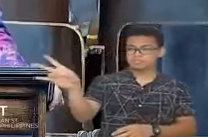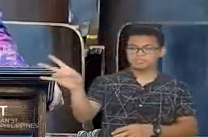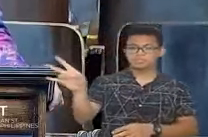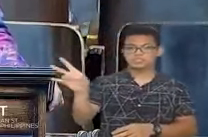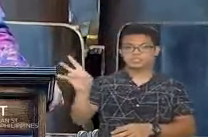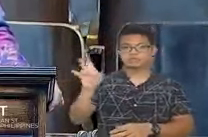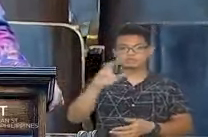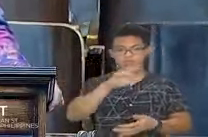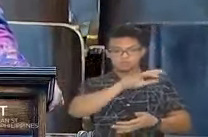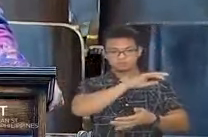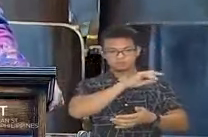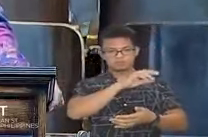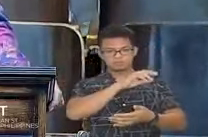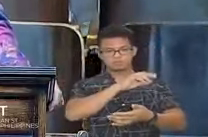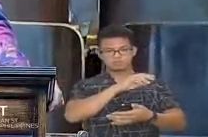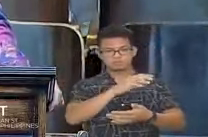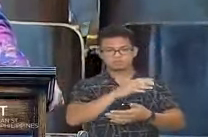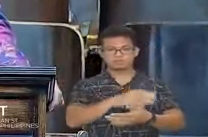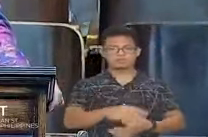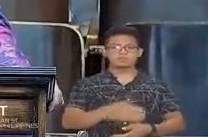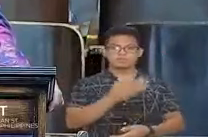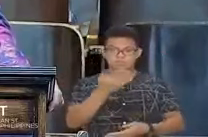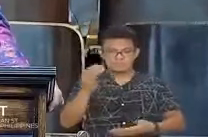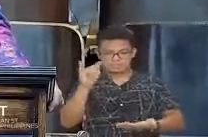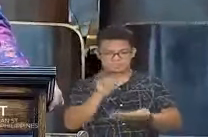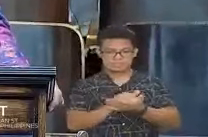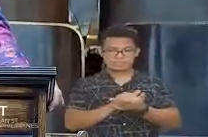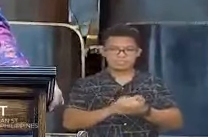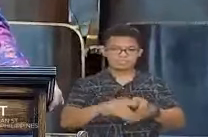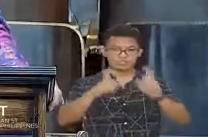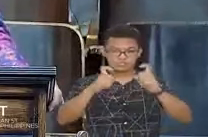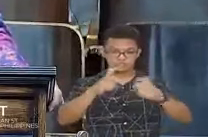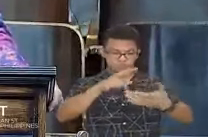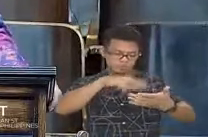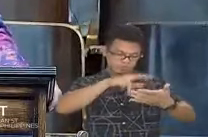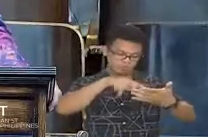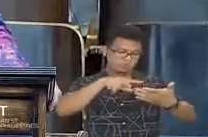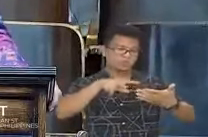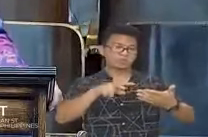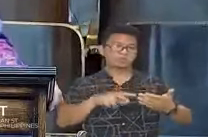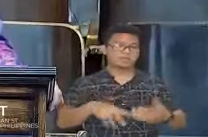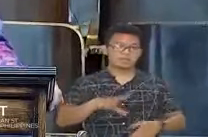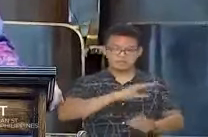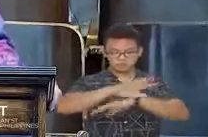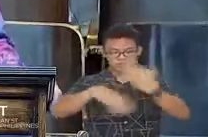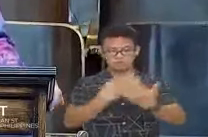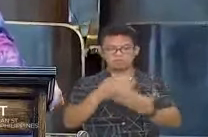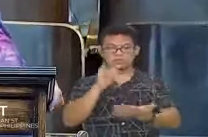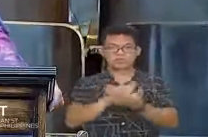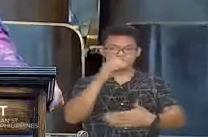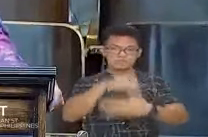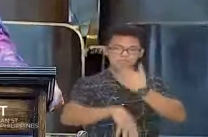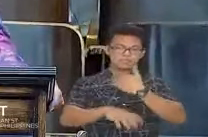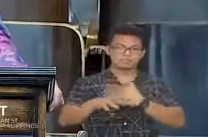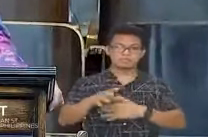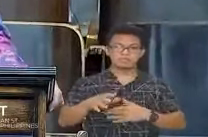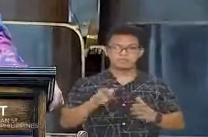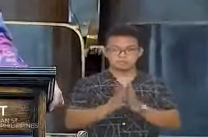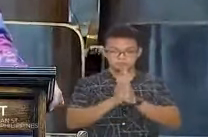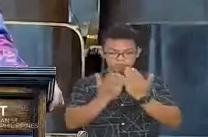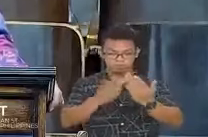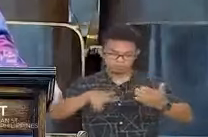paragraphs. The book of Isaiah, the book of Jeremiah, in Habakkuk, like that, and all of that. And in the book of